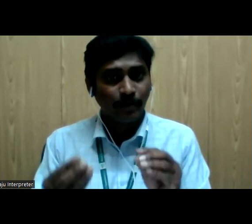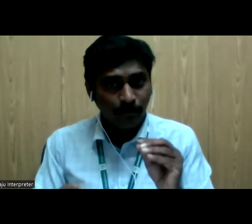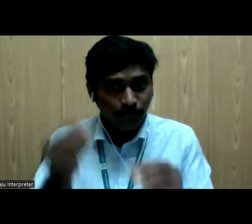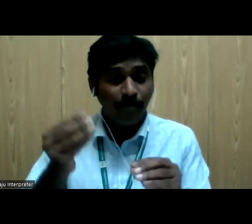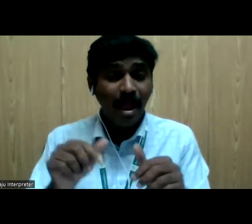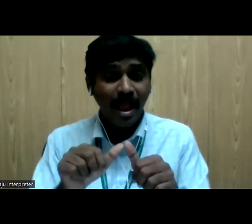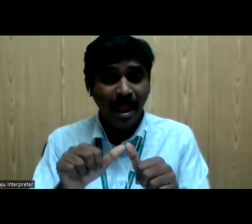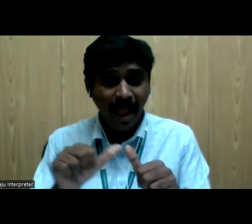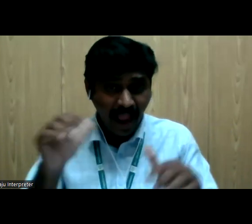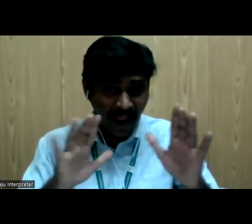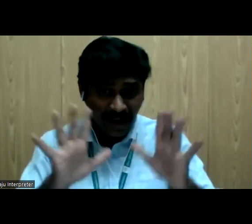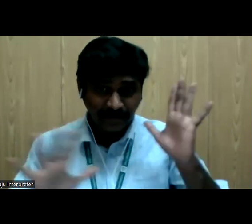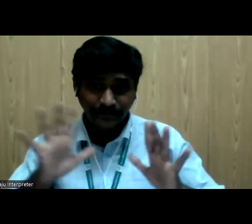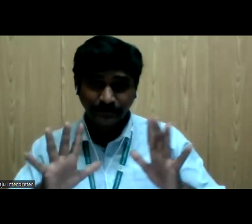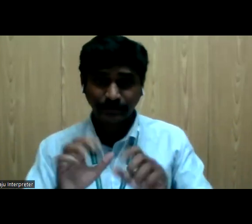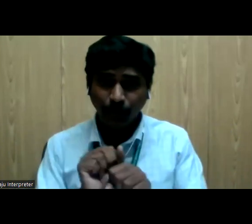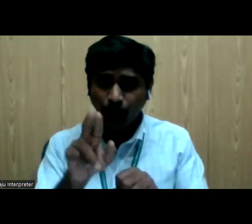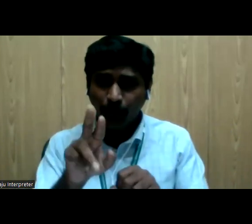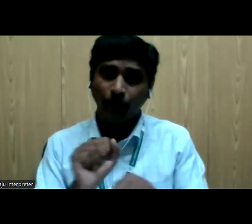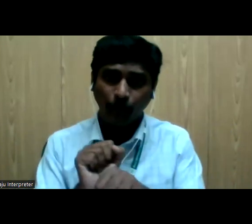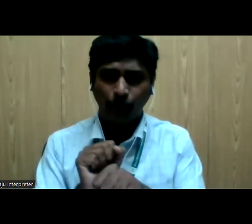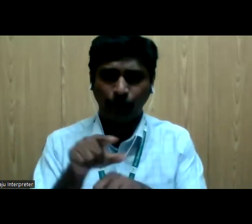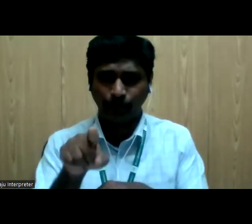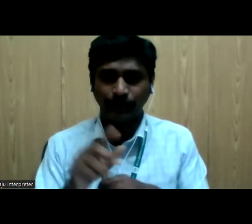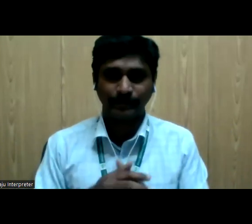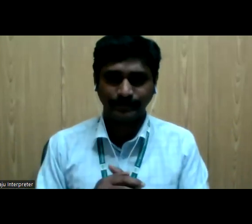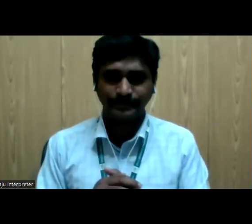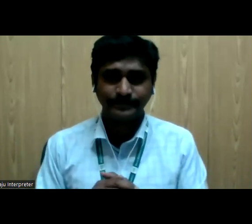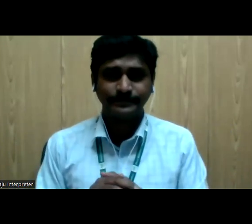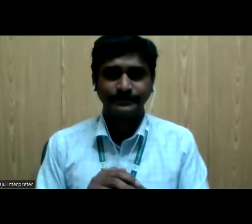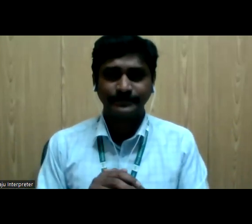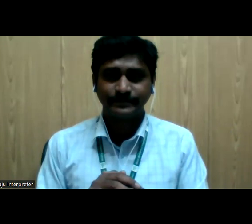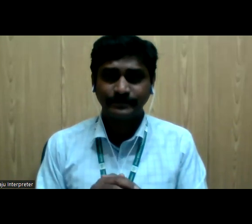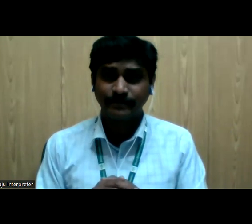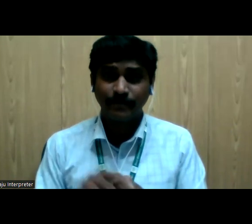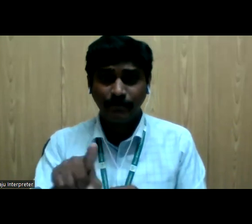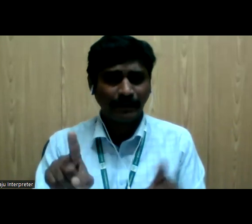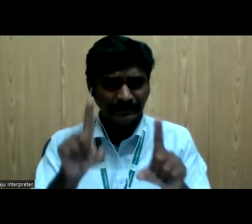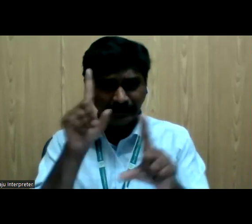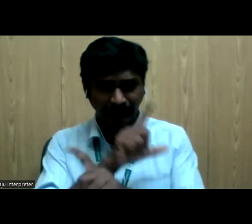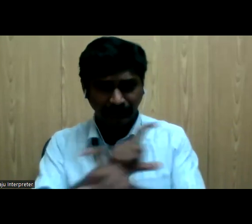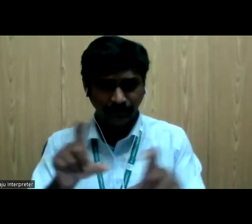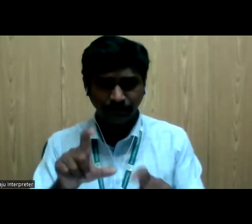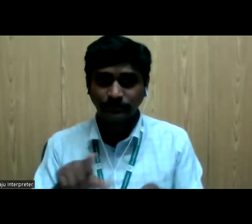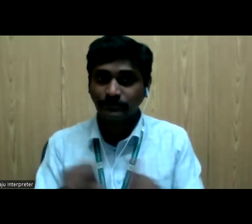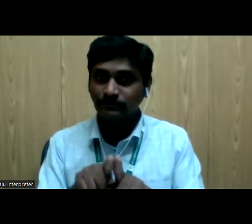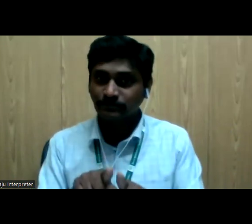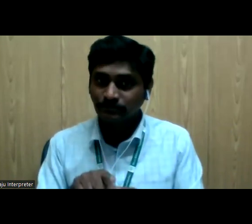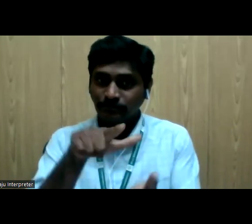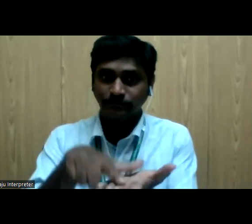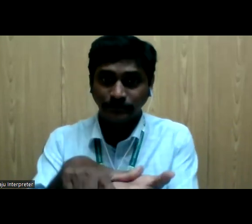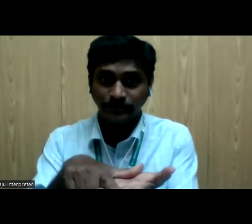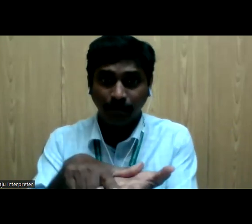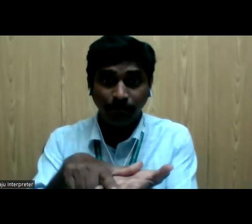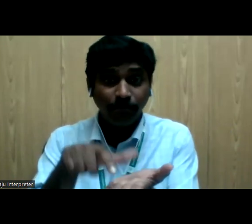action. And the compendium that we are going to release today is a clear step in that direction. I am grateful